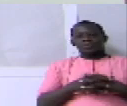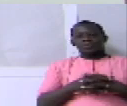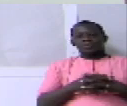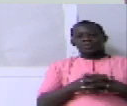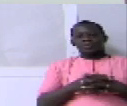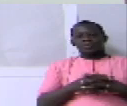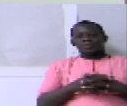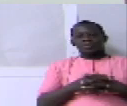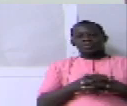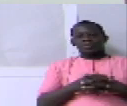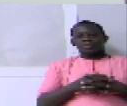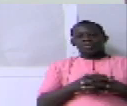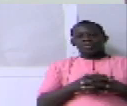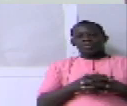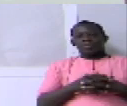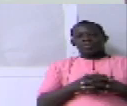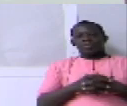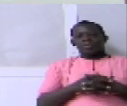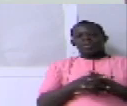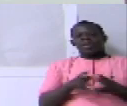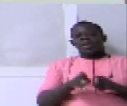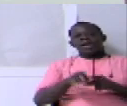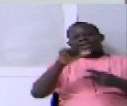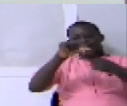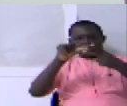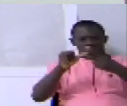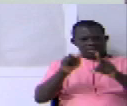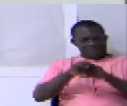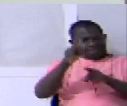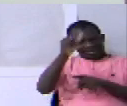shall be recorded whenever